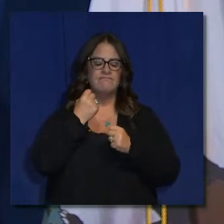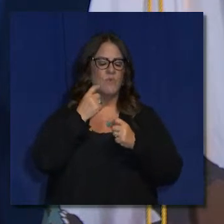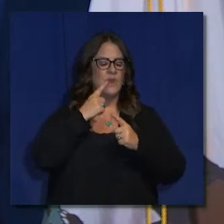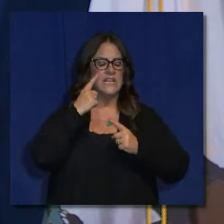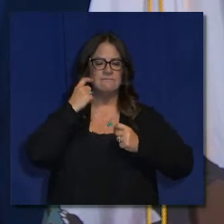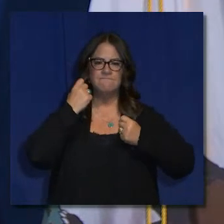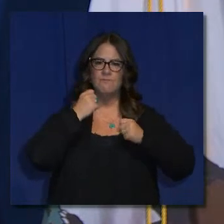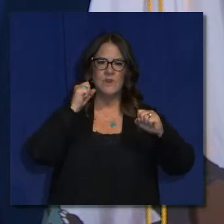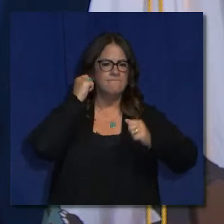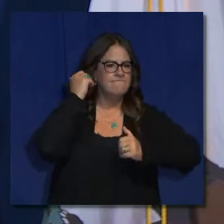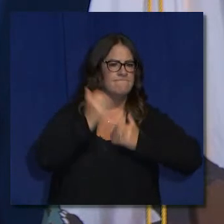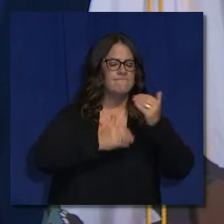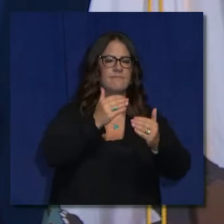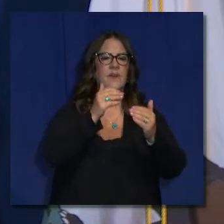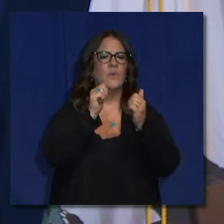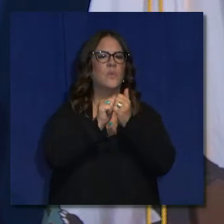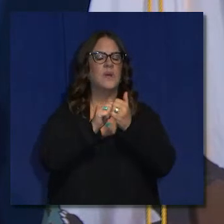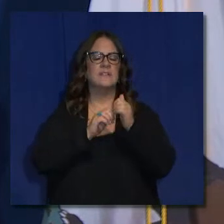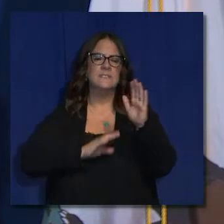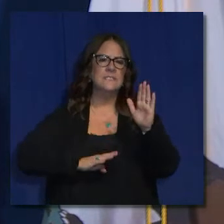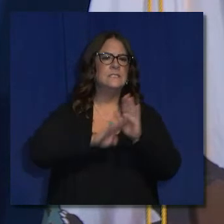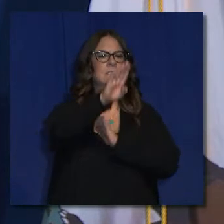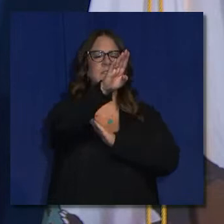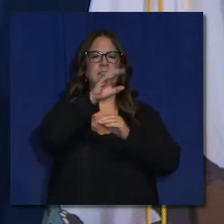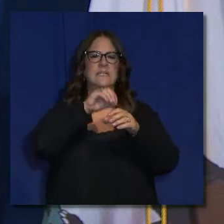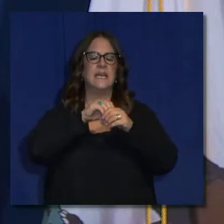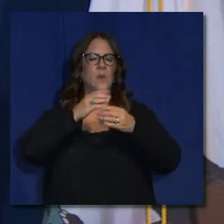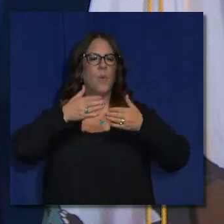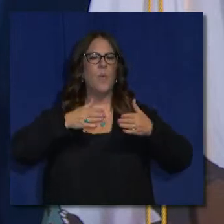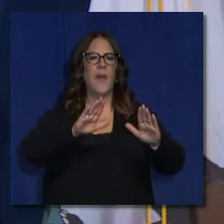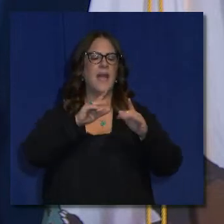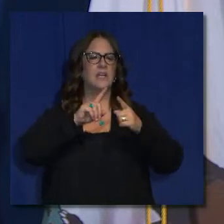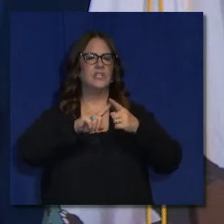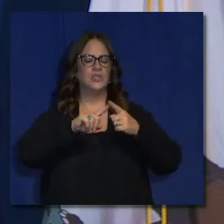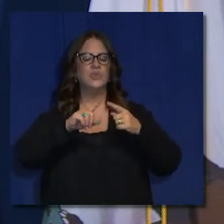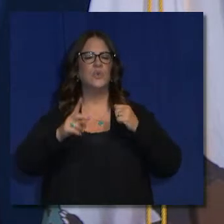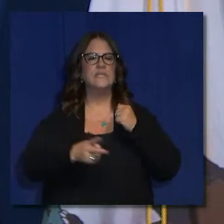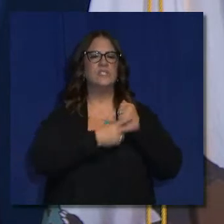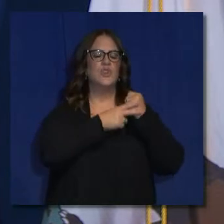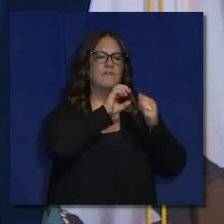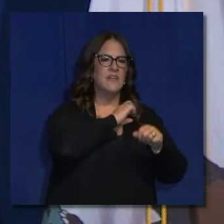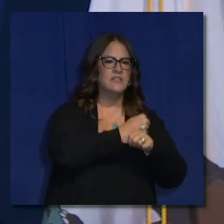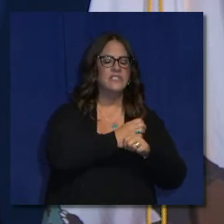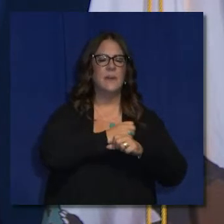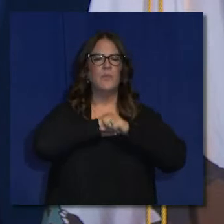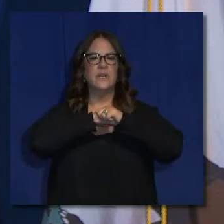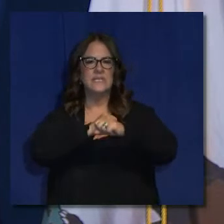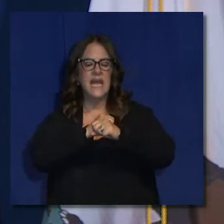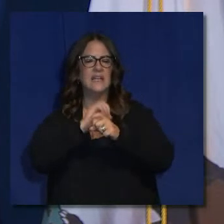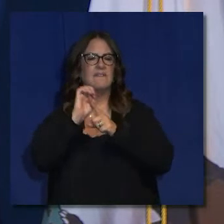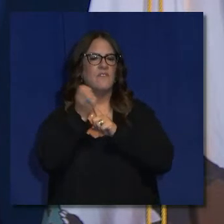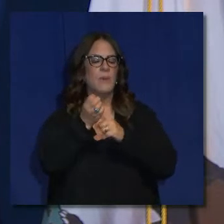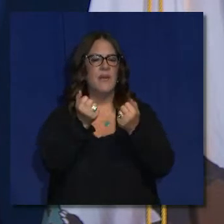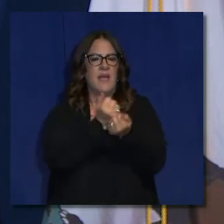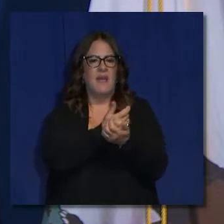scale that's never been done in global history. And so I'm really proud of our environmental leaders and